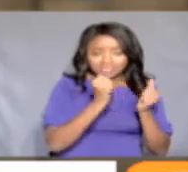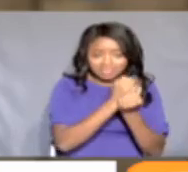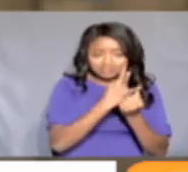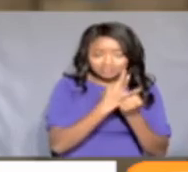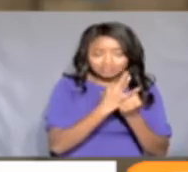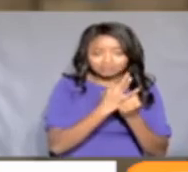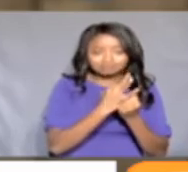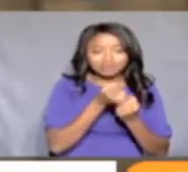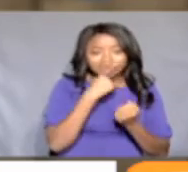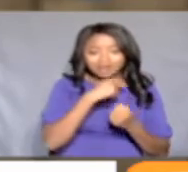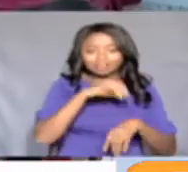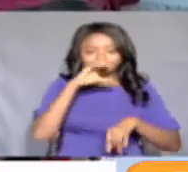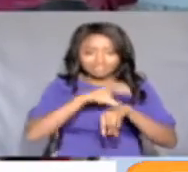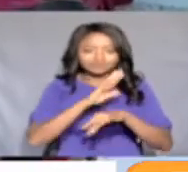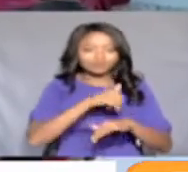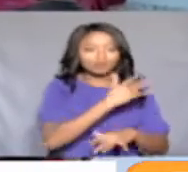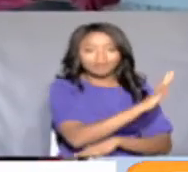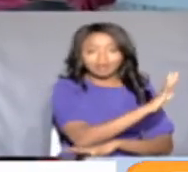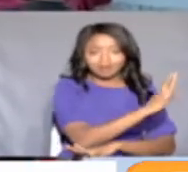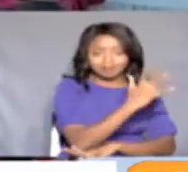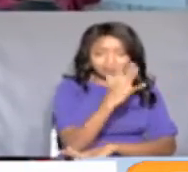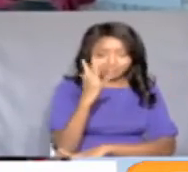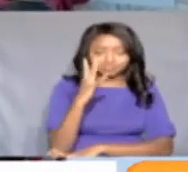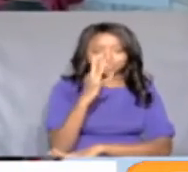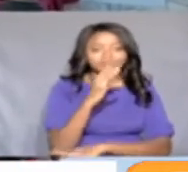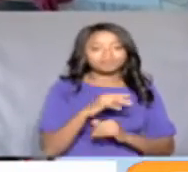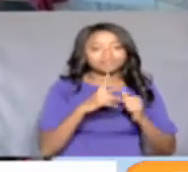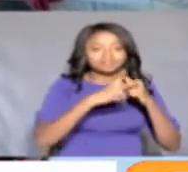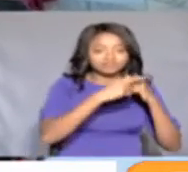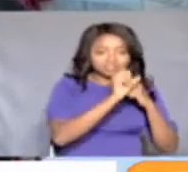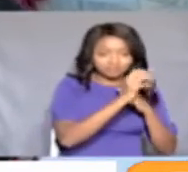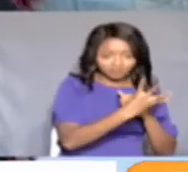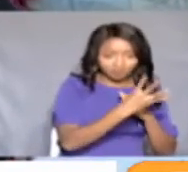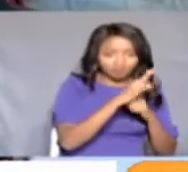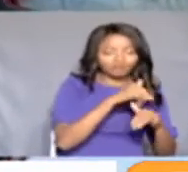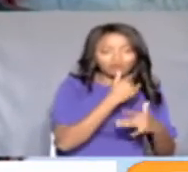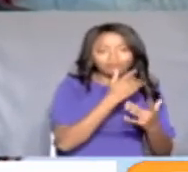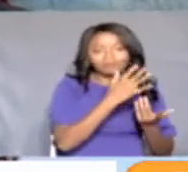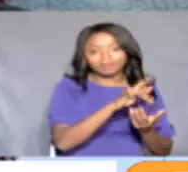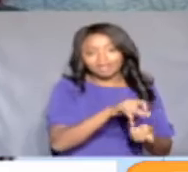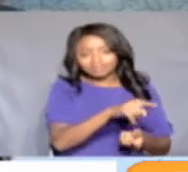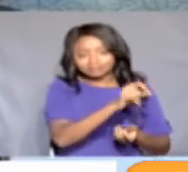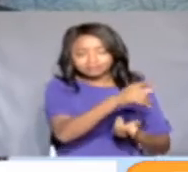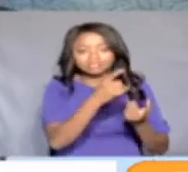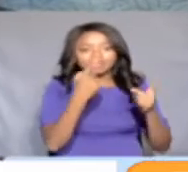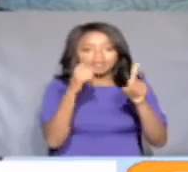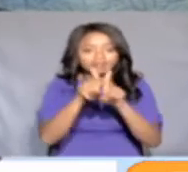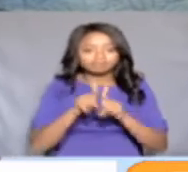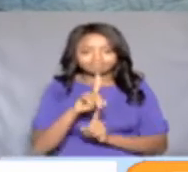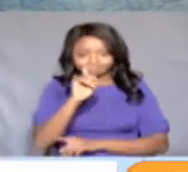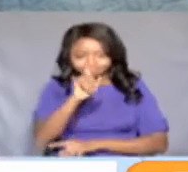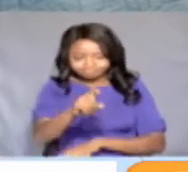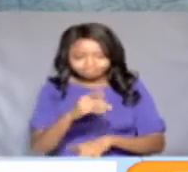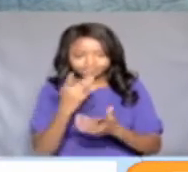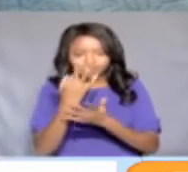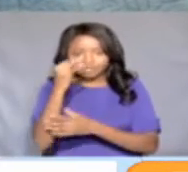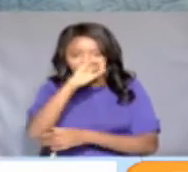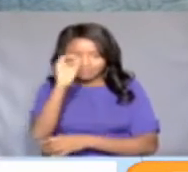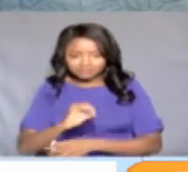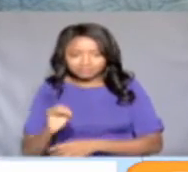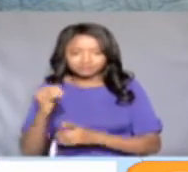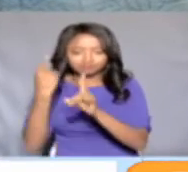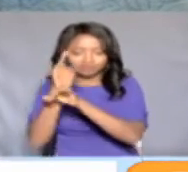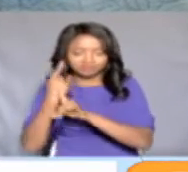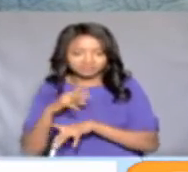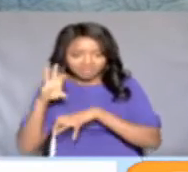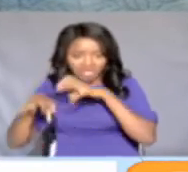natural sources. 74% come from plants, 18% from fungi, 5% from bacteria, 3% from vertebrate